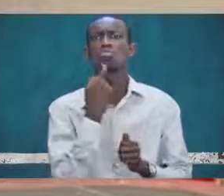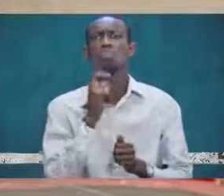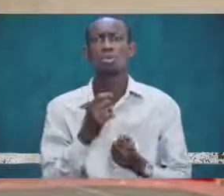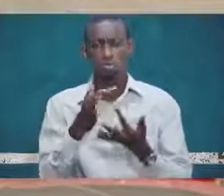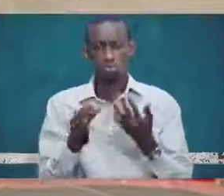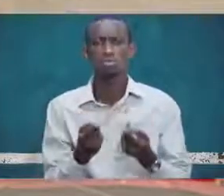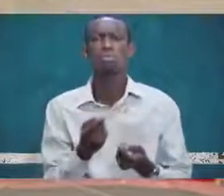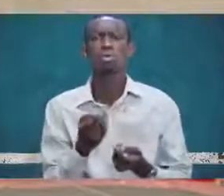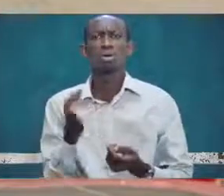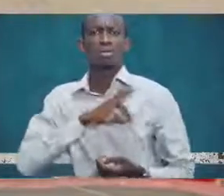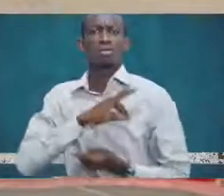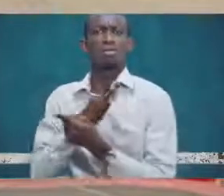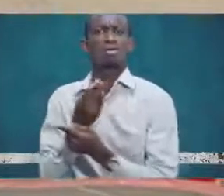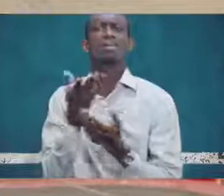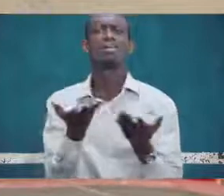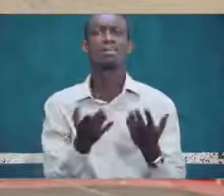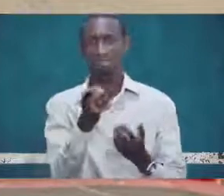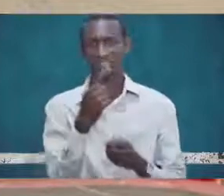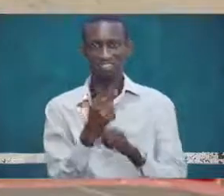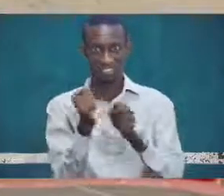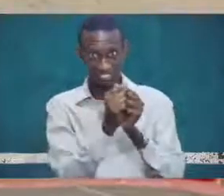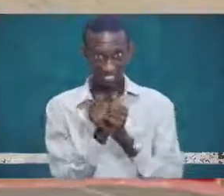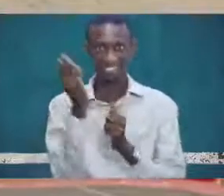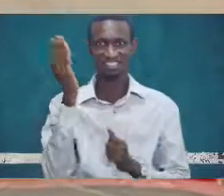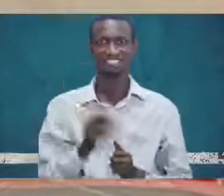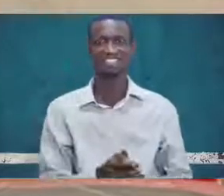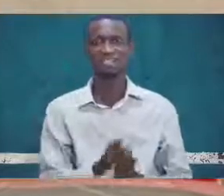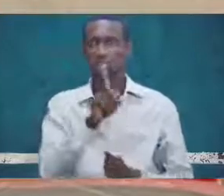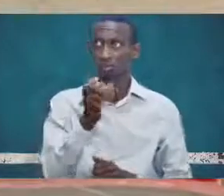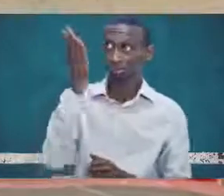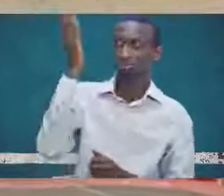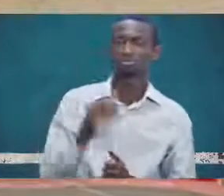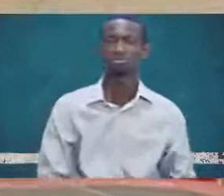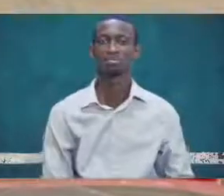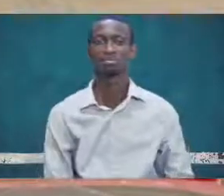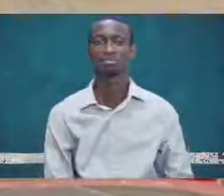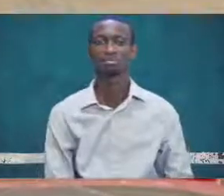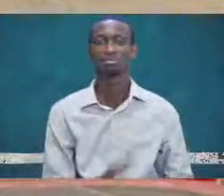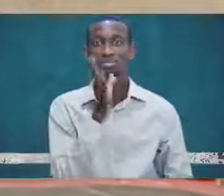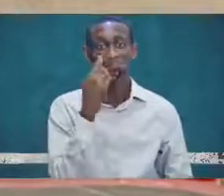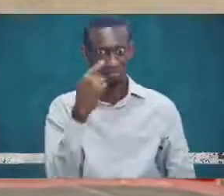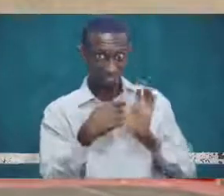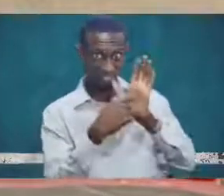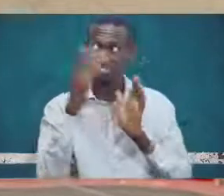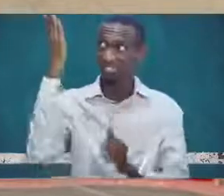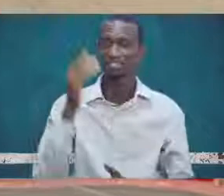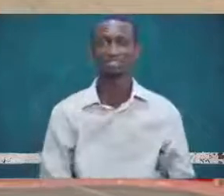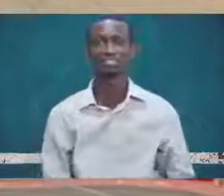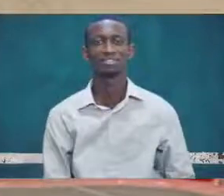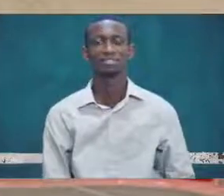will earn. We can do this together. The question is this one. Let's go with this example.